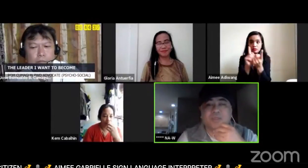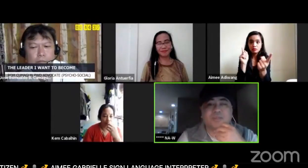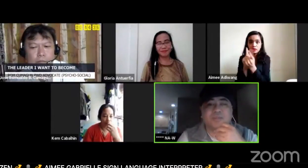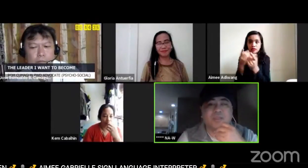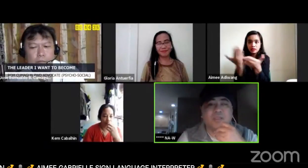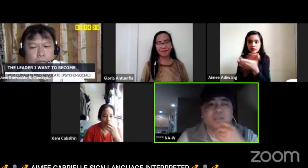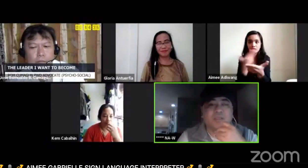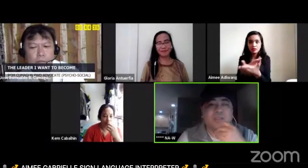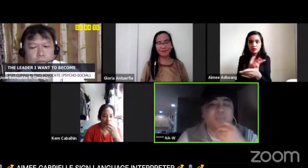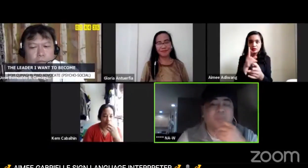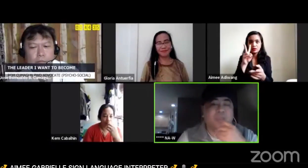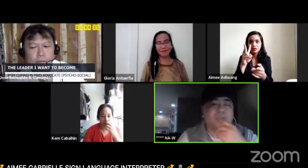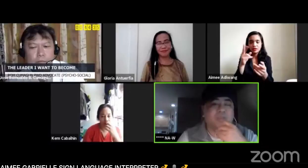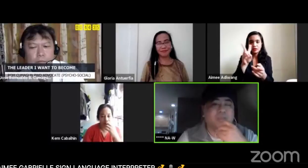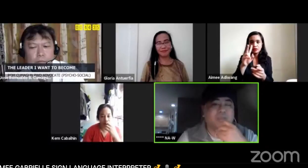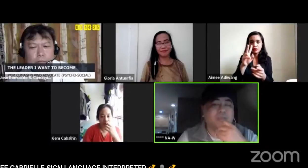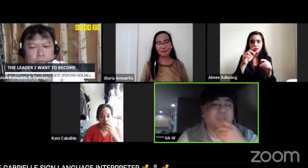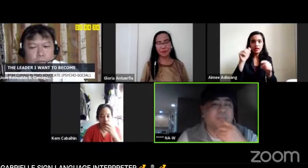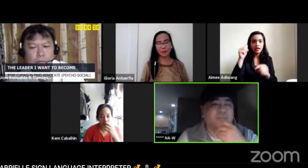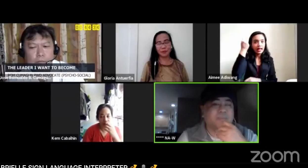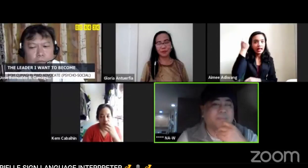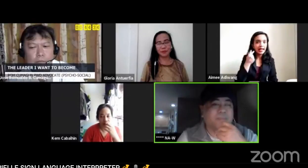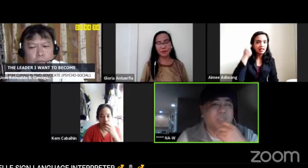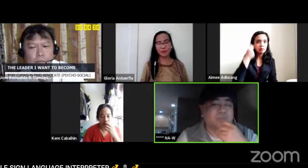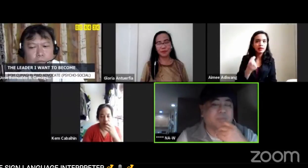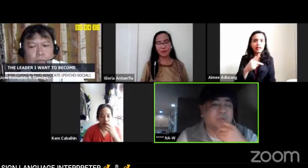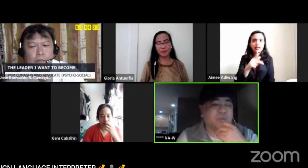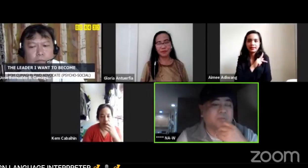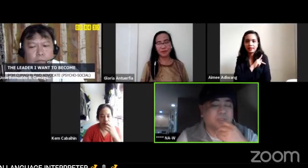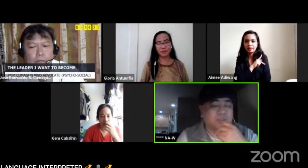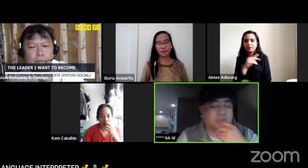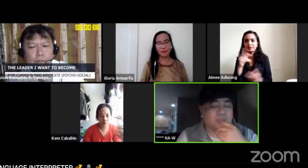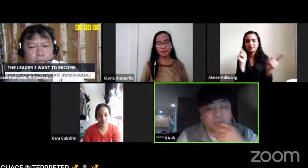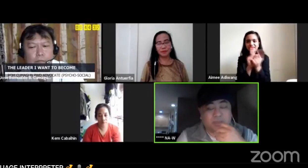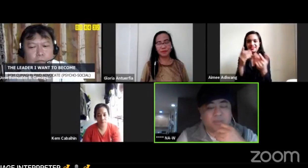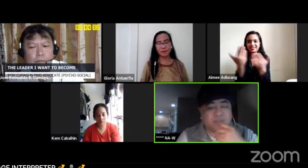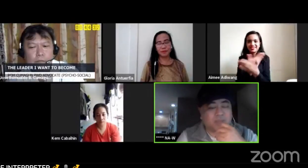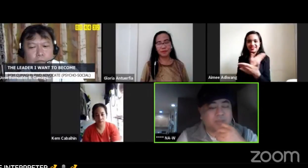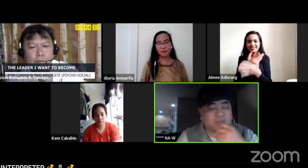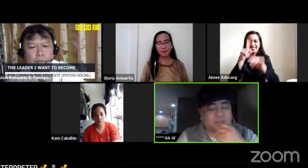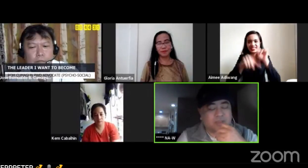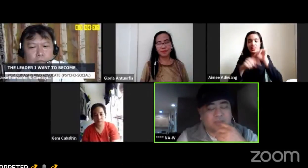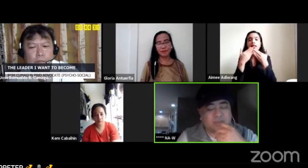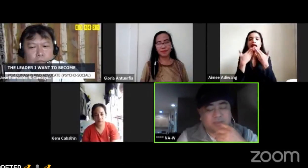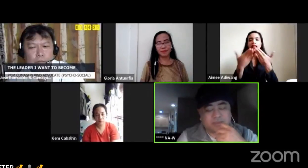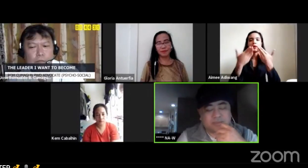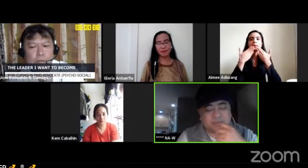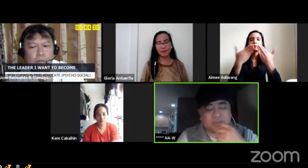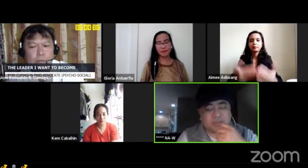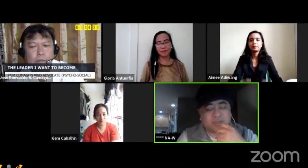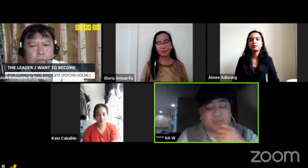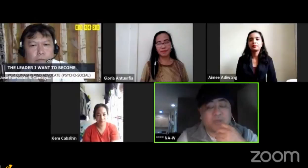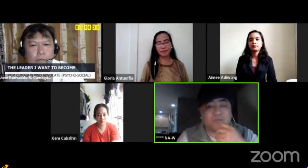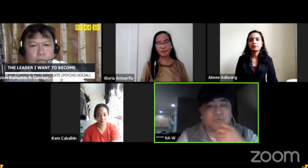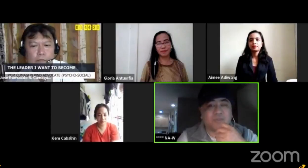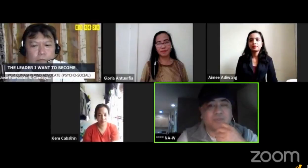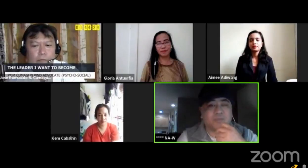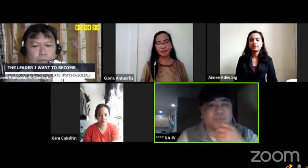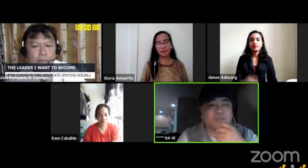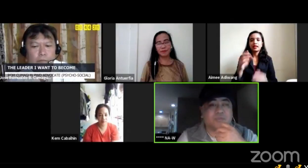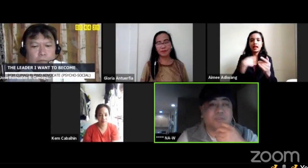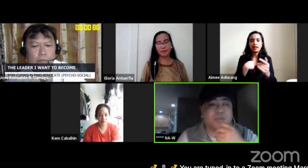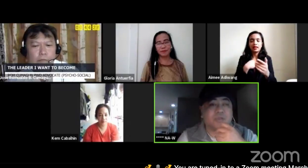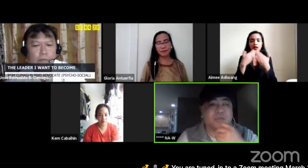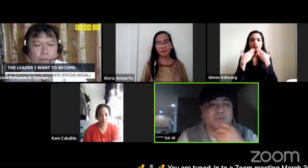new friends in AIMEE and in Ken. So, maraming salamat. I'm grateful for